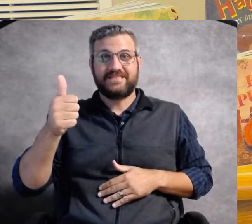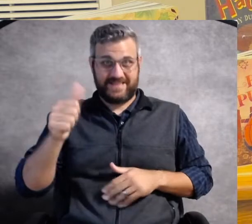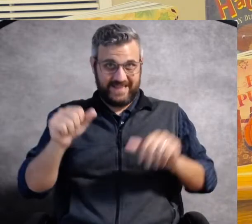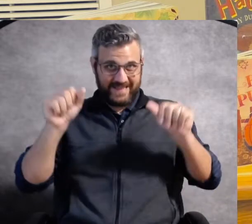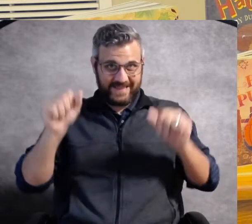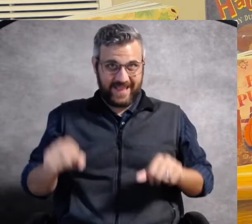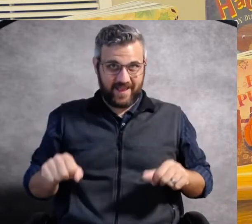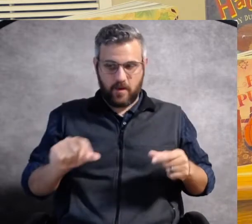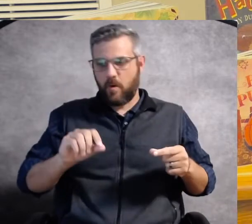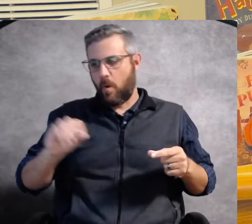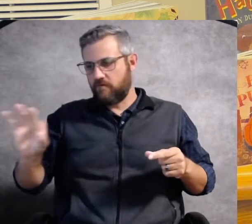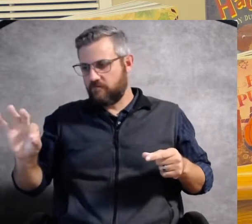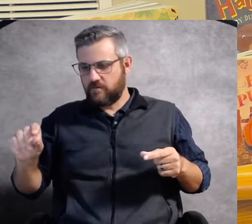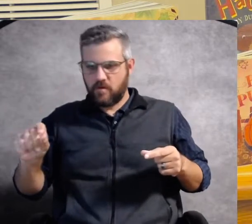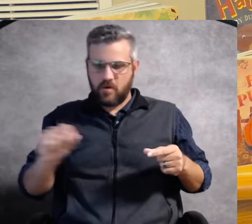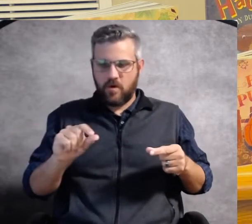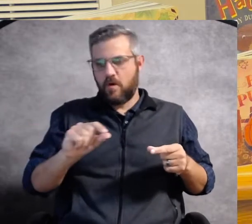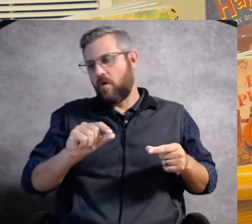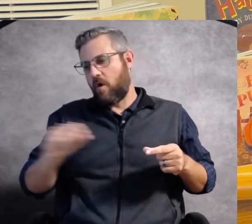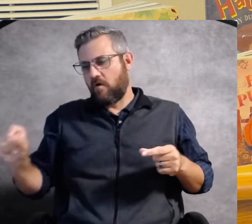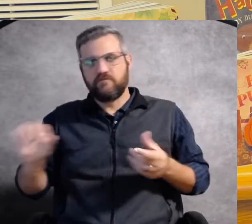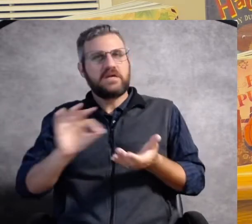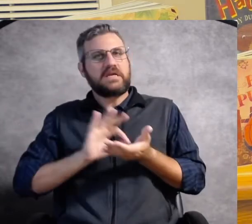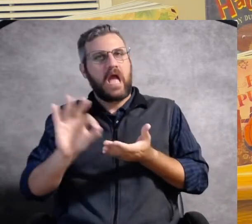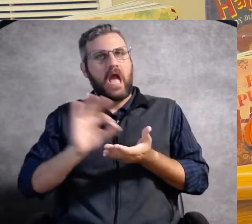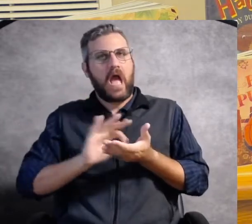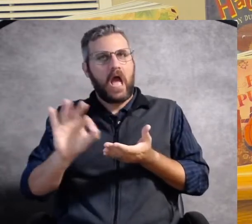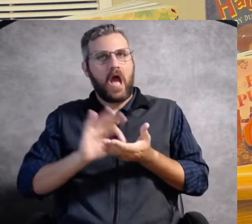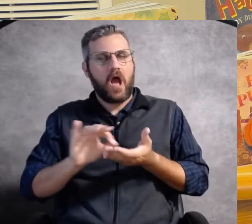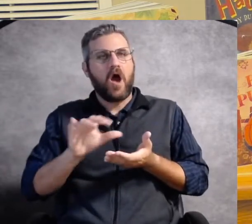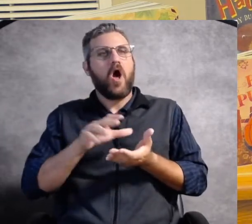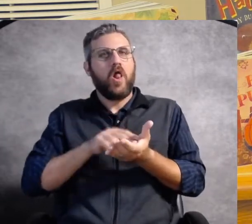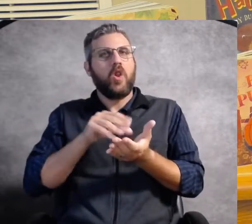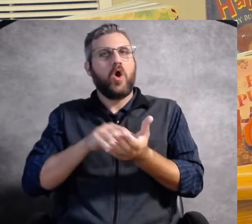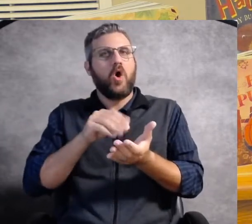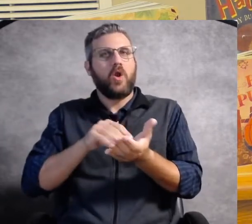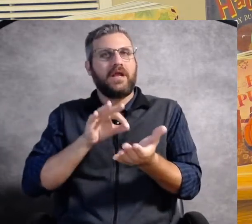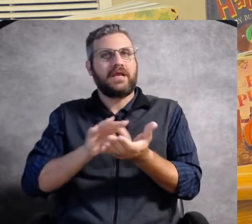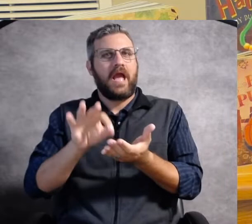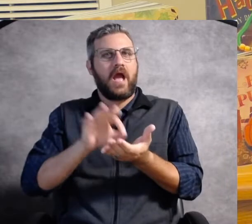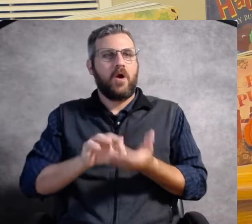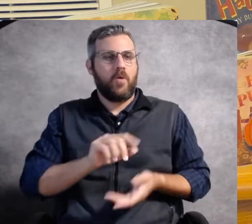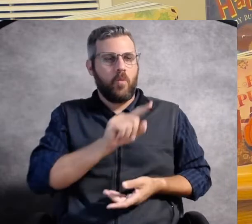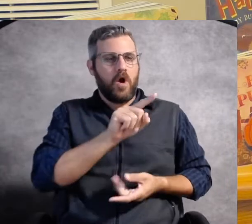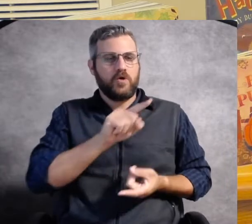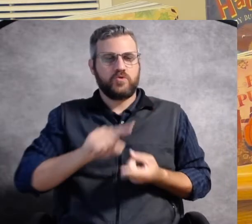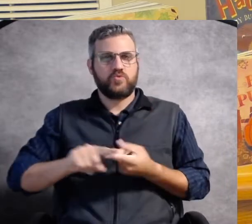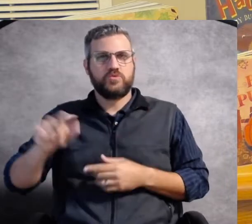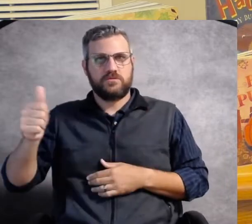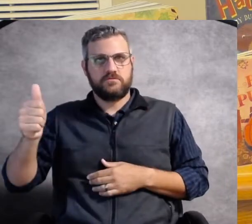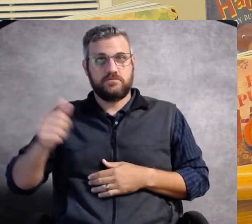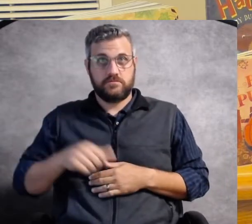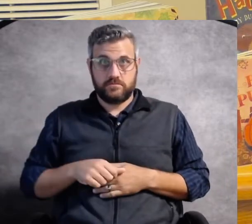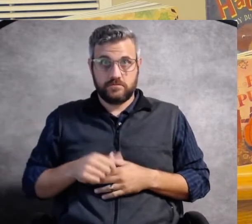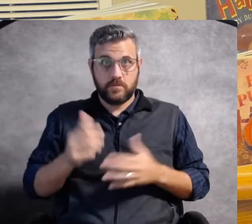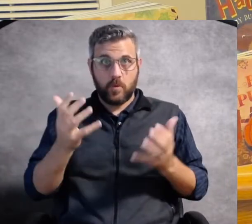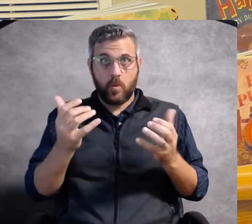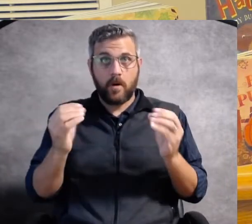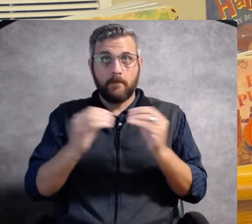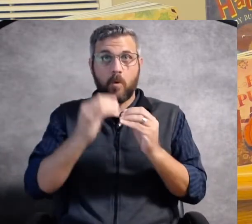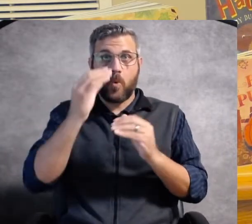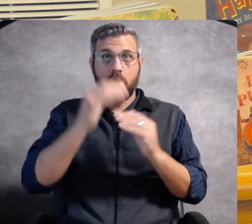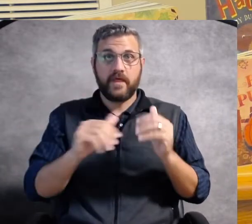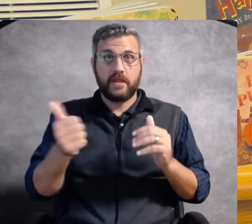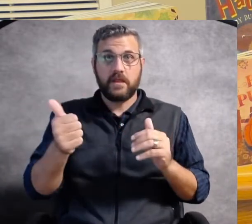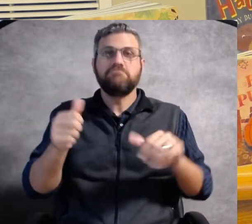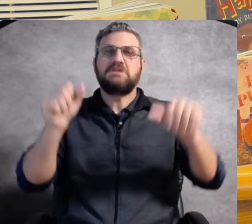them off and on and count them as you go. And this will help you learn how to count to 10. And if you